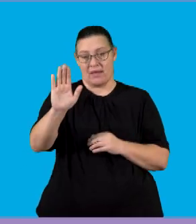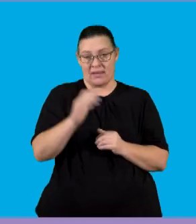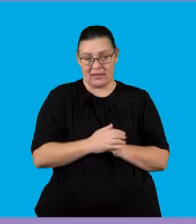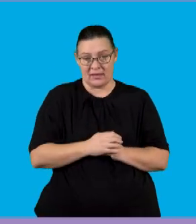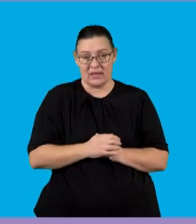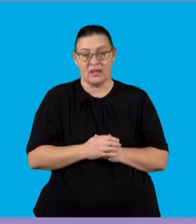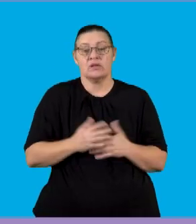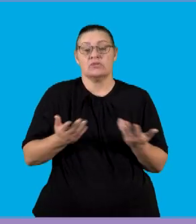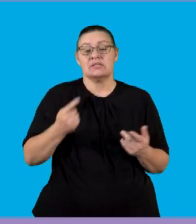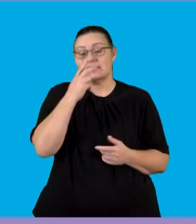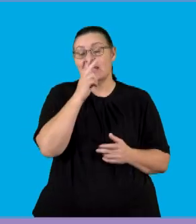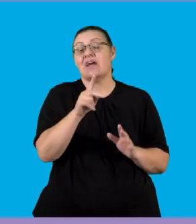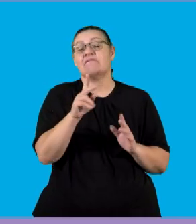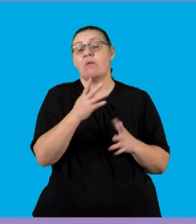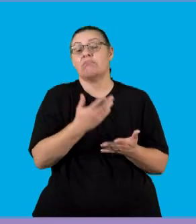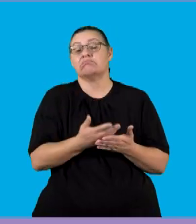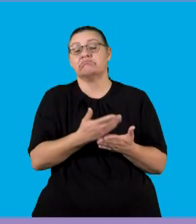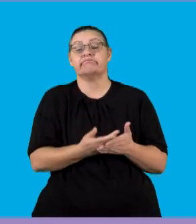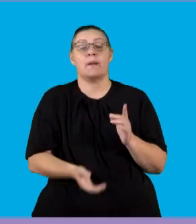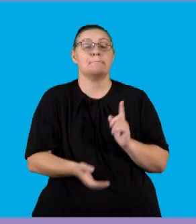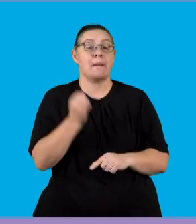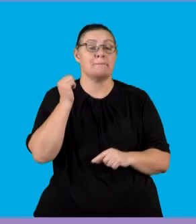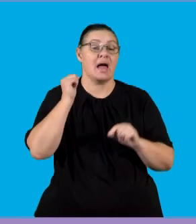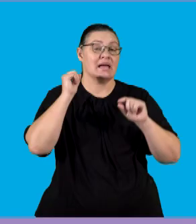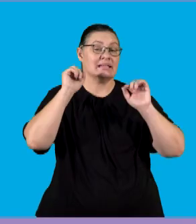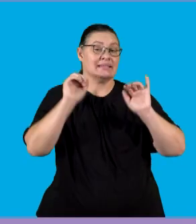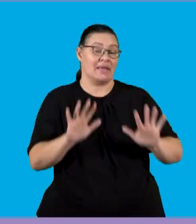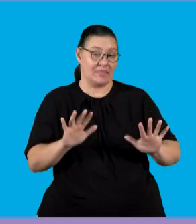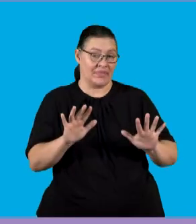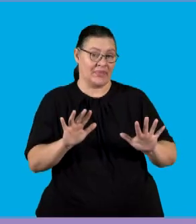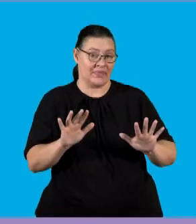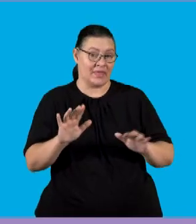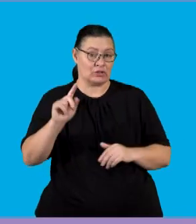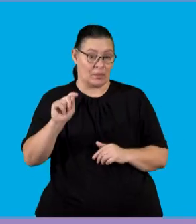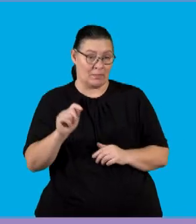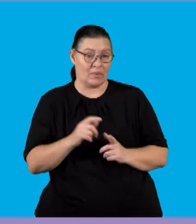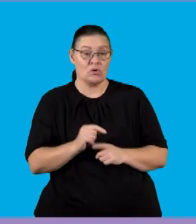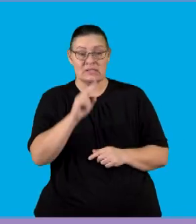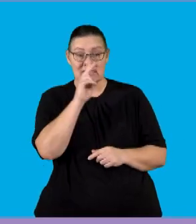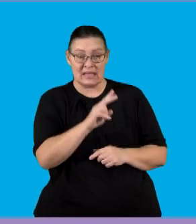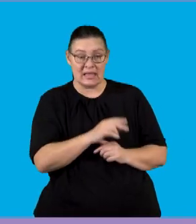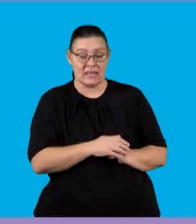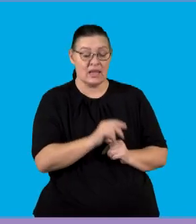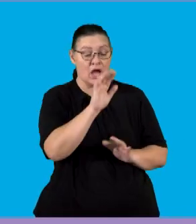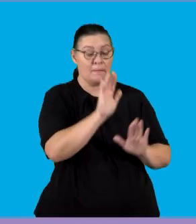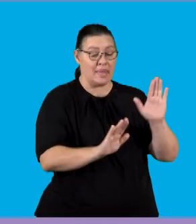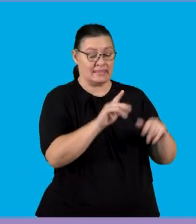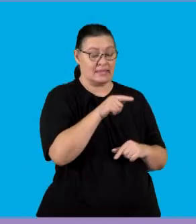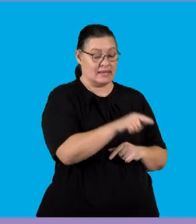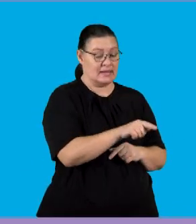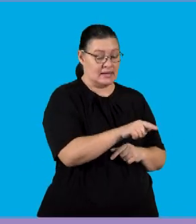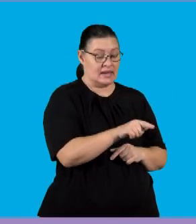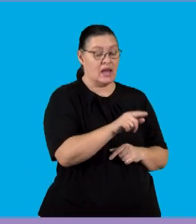number. Let's see if we can find the 10th term. So we've already seen that from our